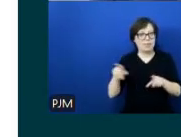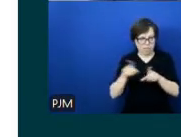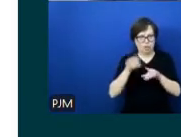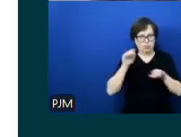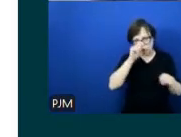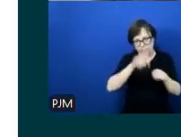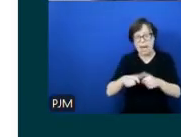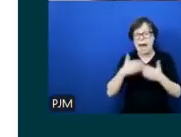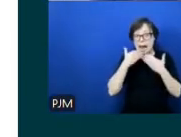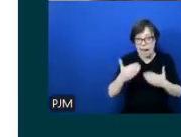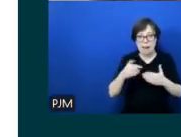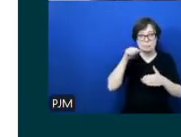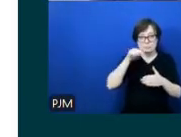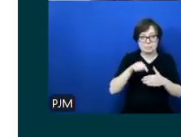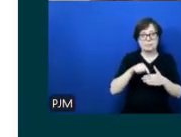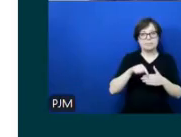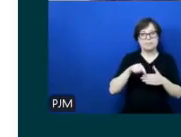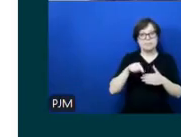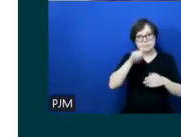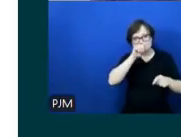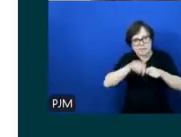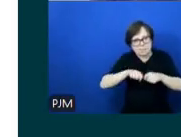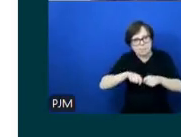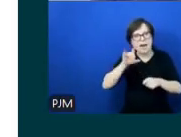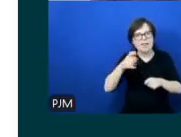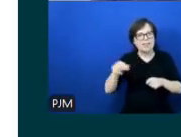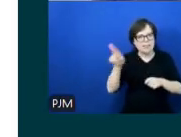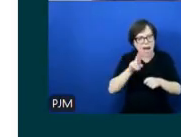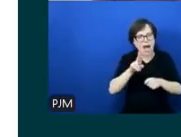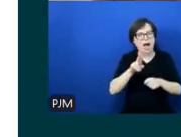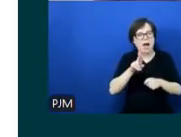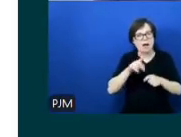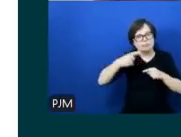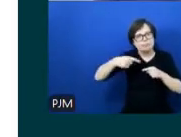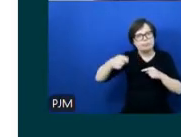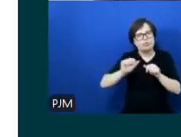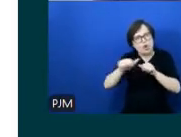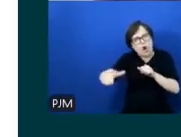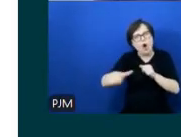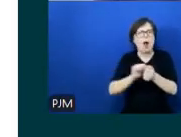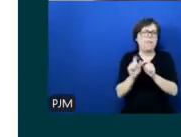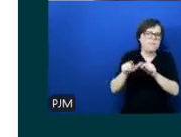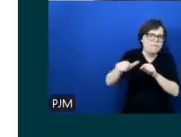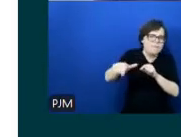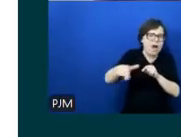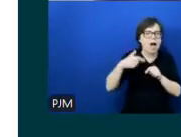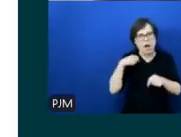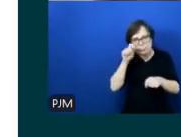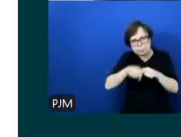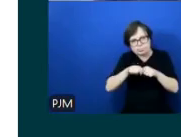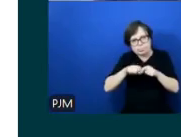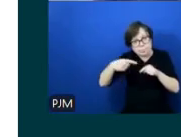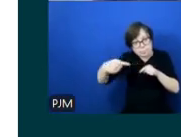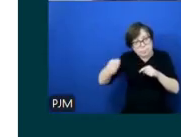leader scans annually or every 2 years, like periodically, while the city can then track the tree growth,